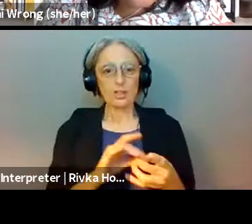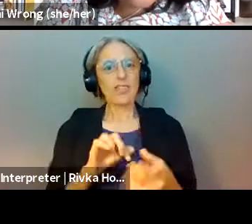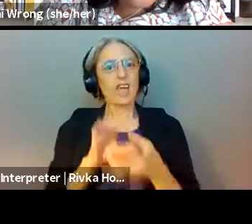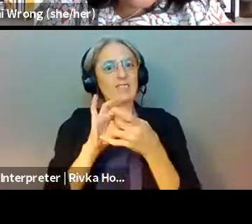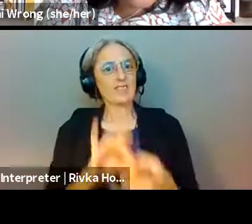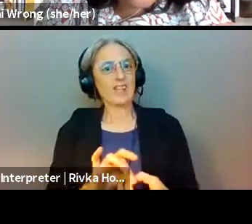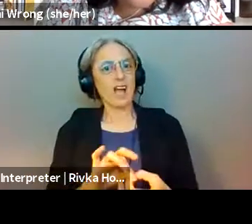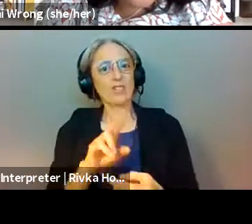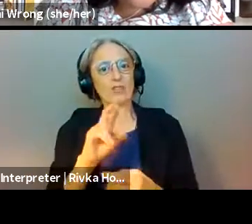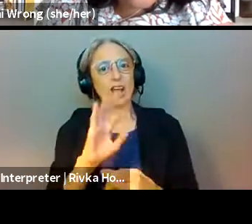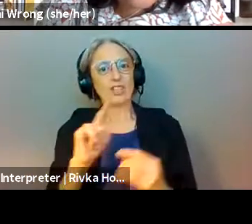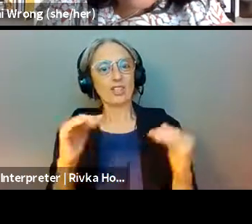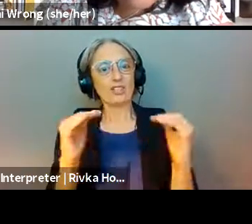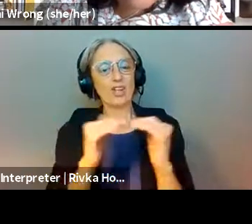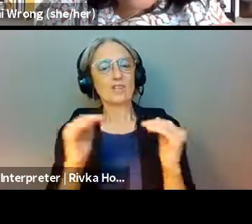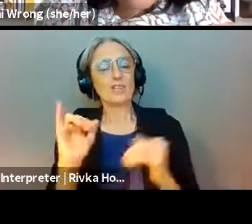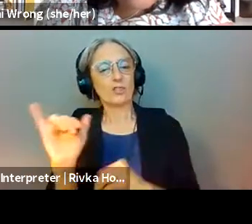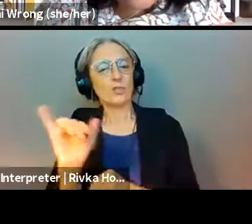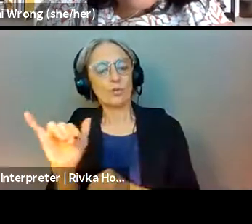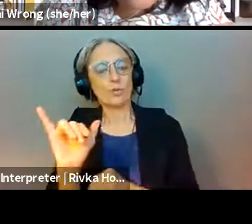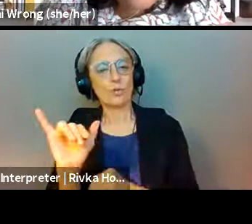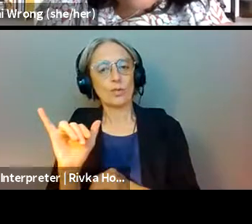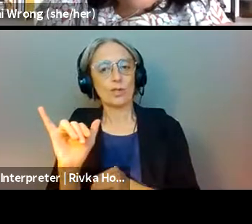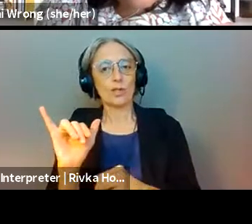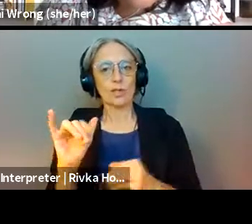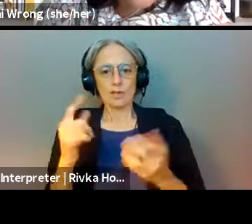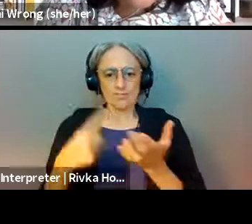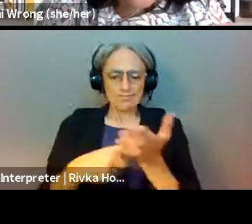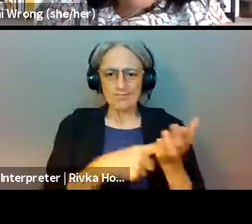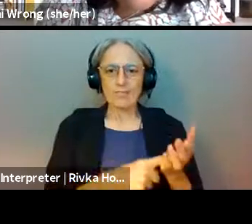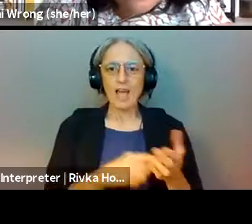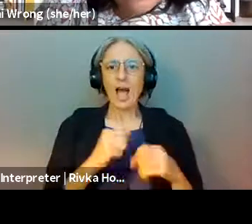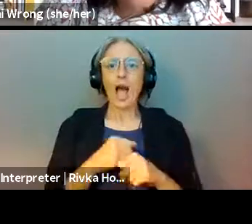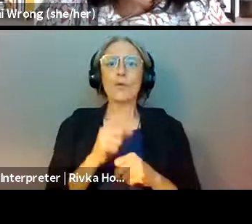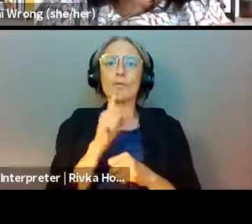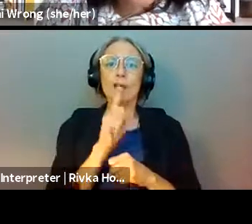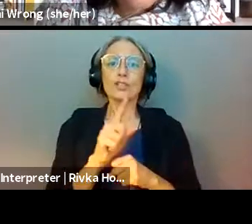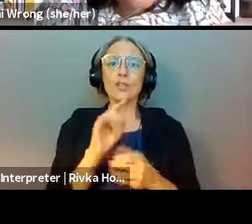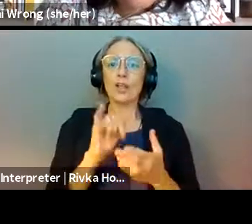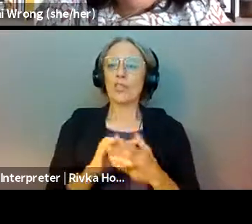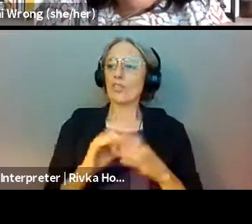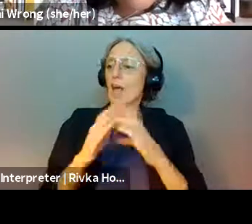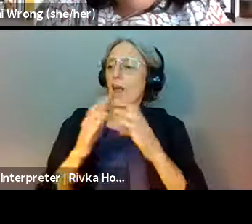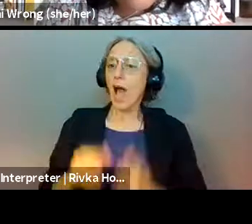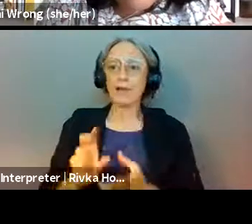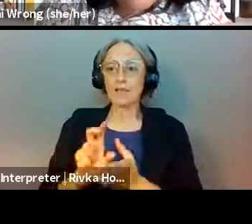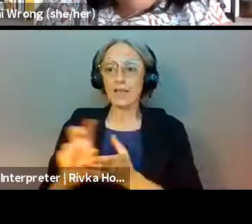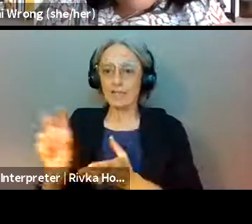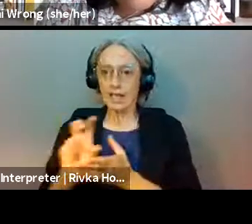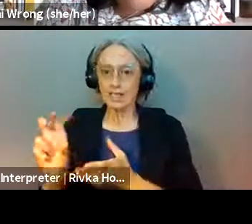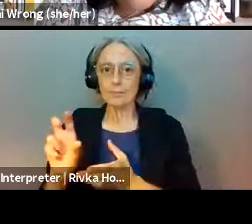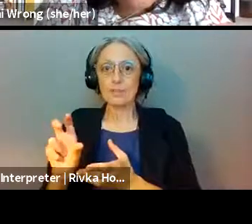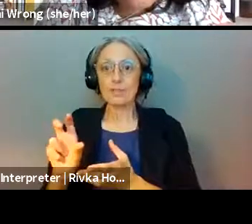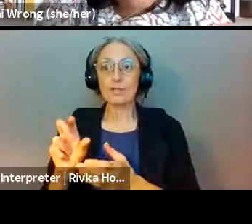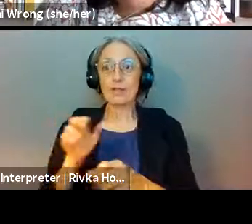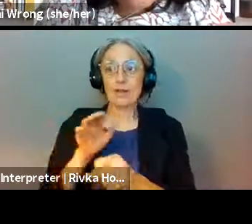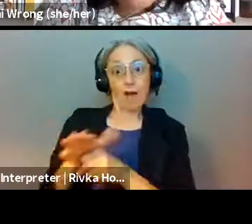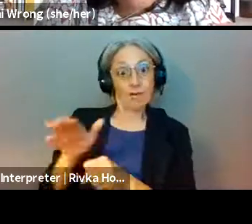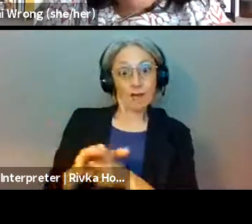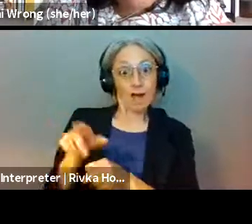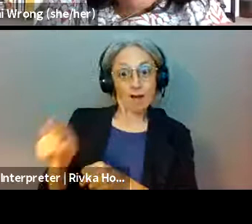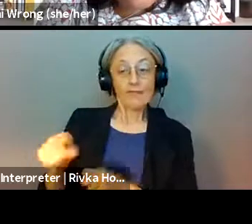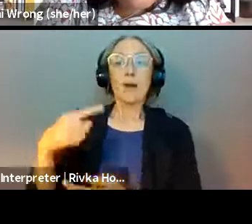justice, what will it take to ensure that the commensurate housing investments are made along